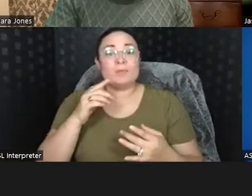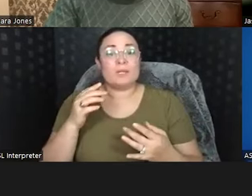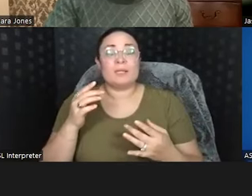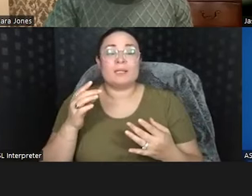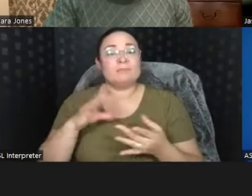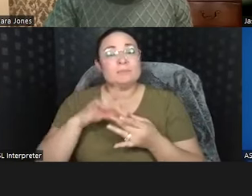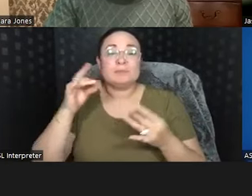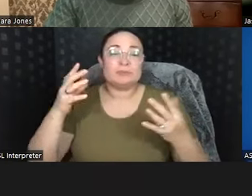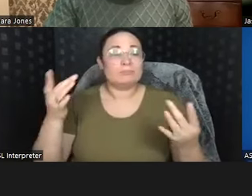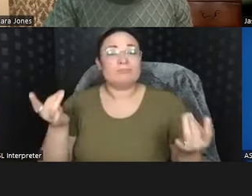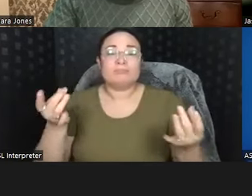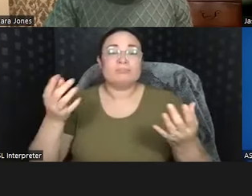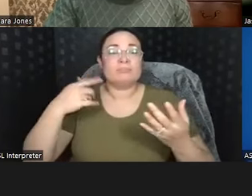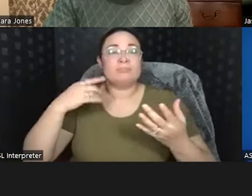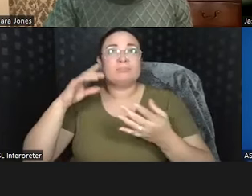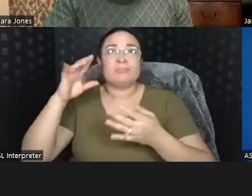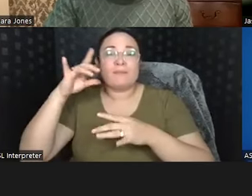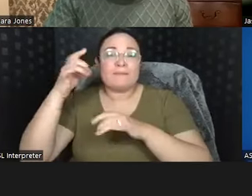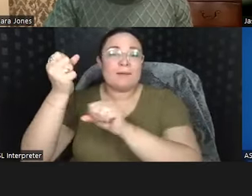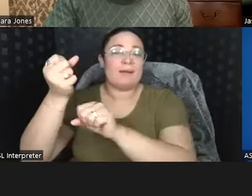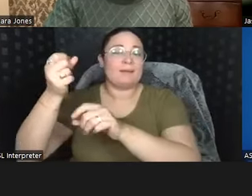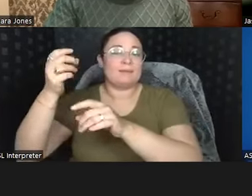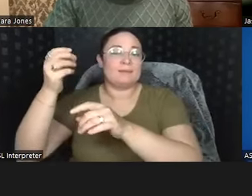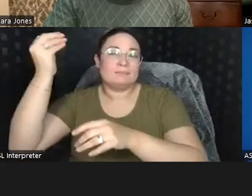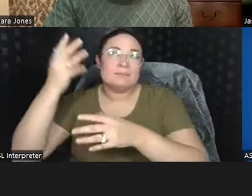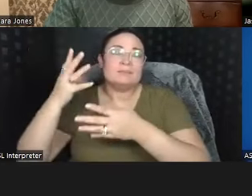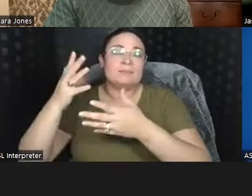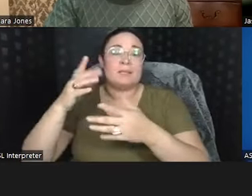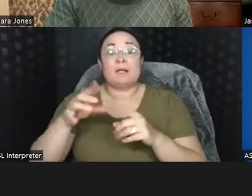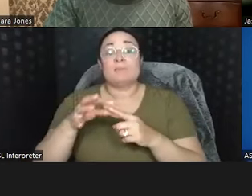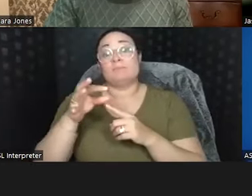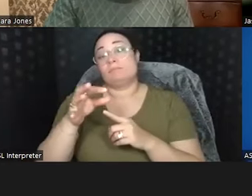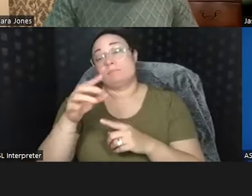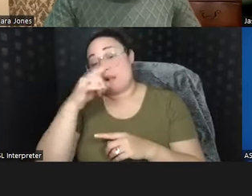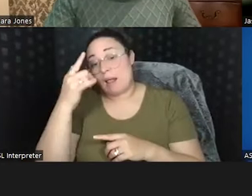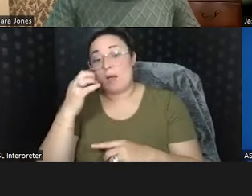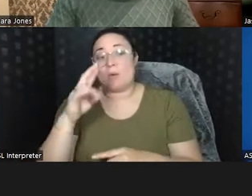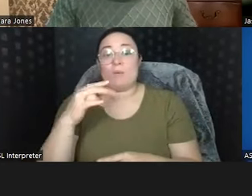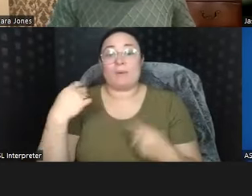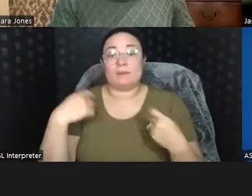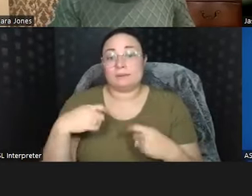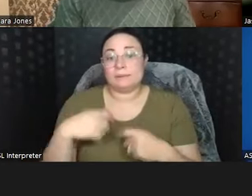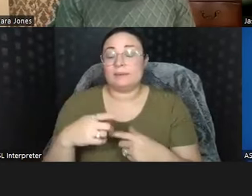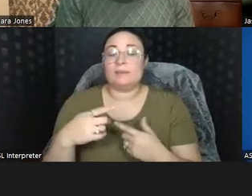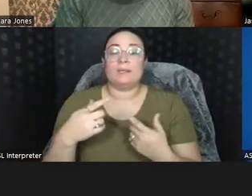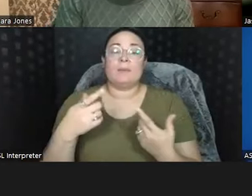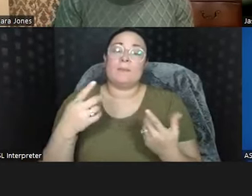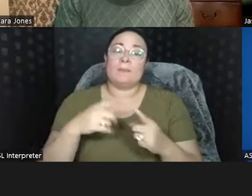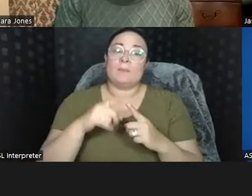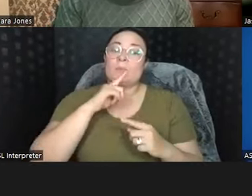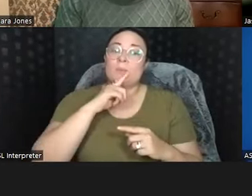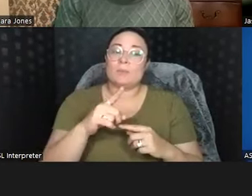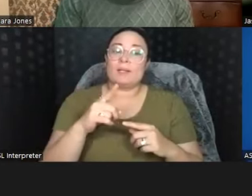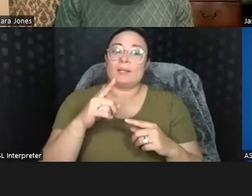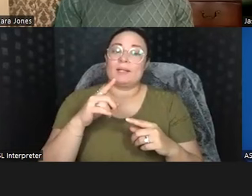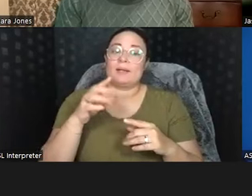up in their faith, you know, especially if they're Black or Latina. So it's really important for us to work